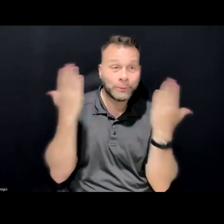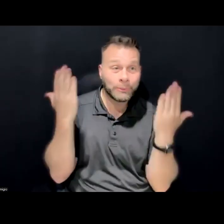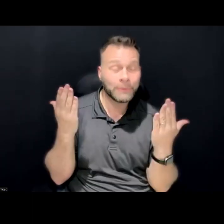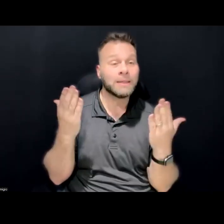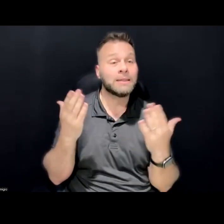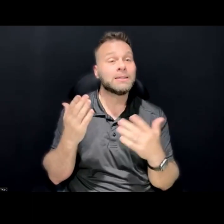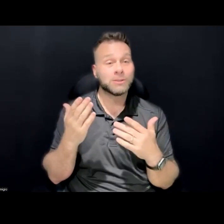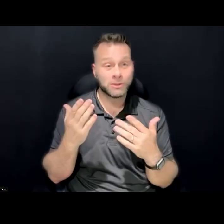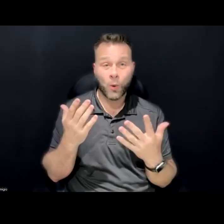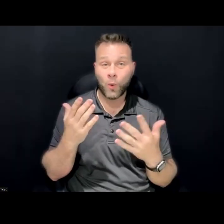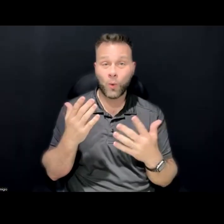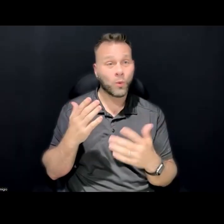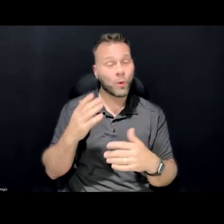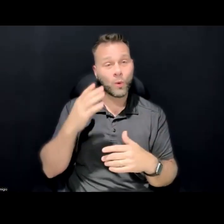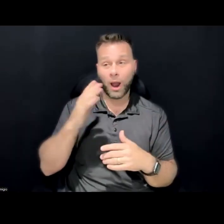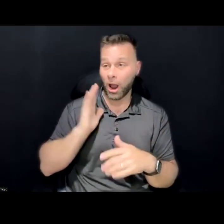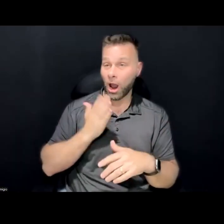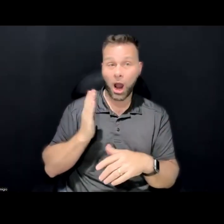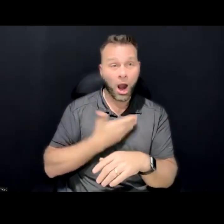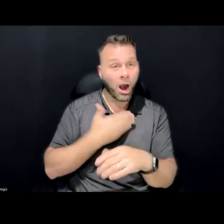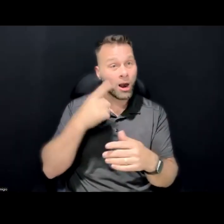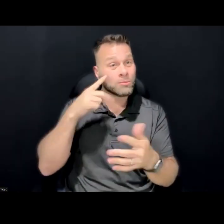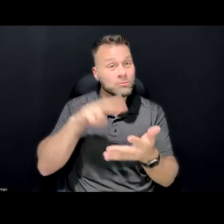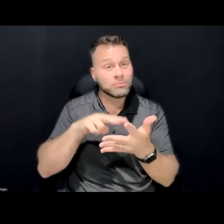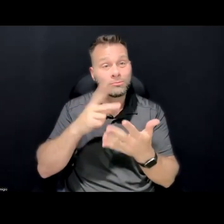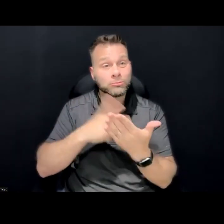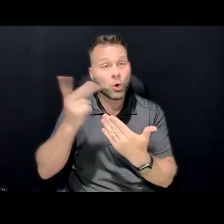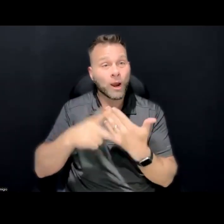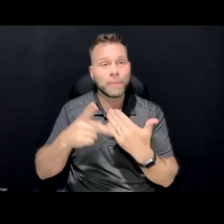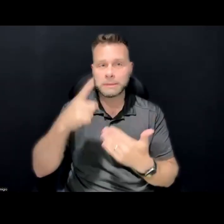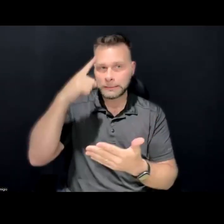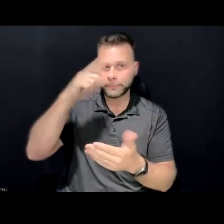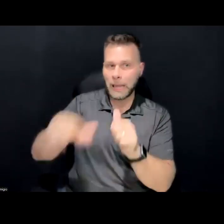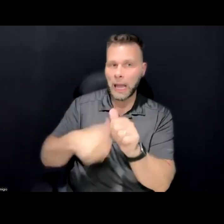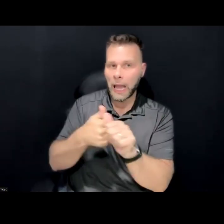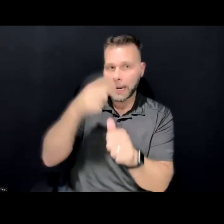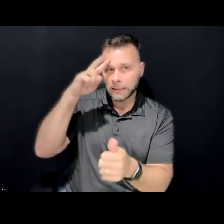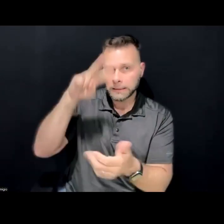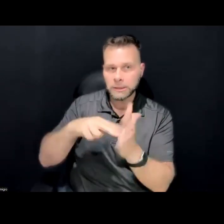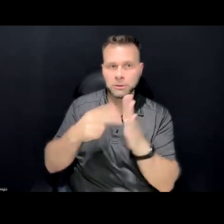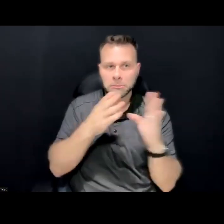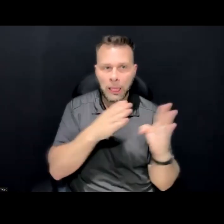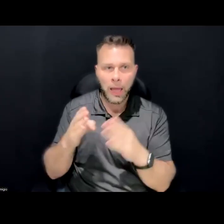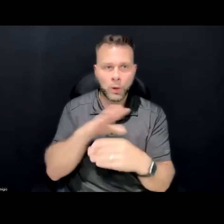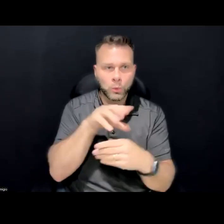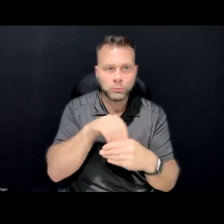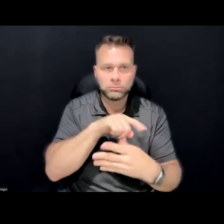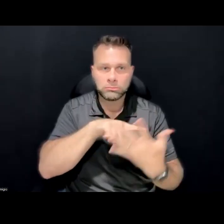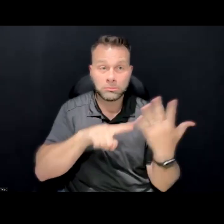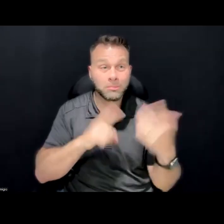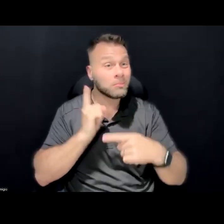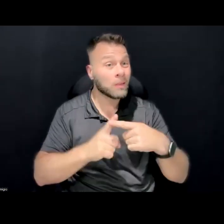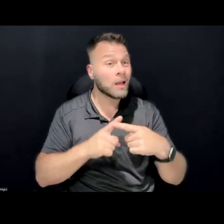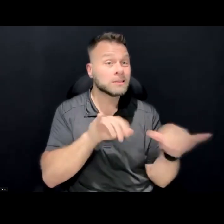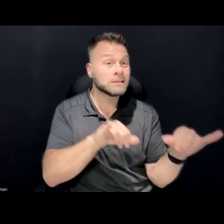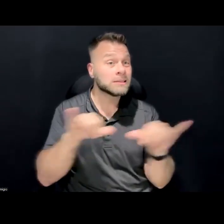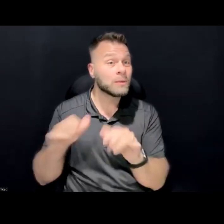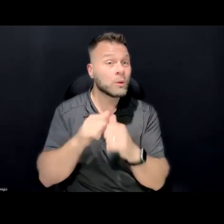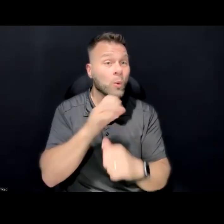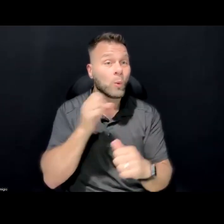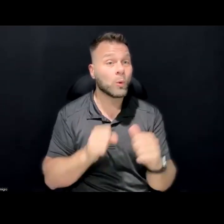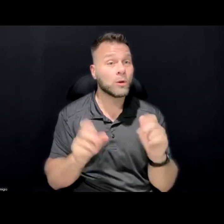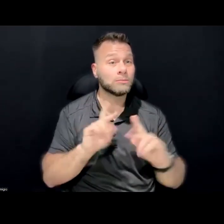the work that we do. We also work very closely with our elderly population And we did the same with them,